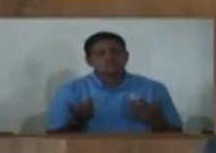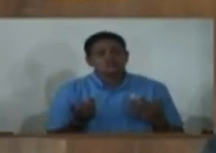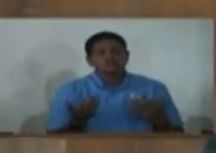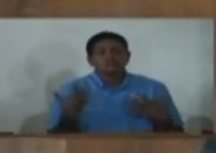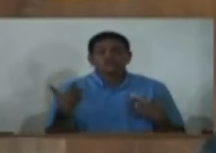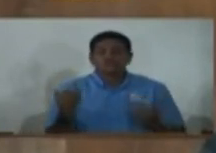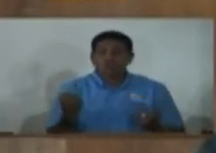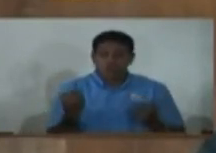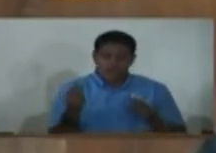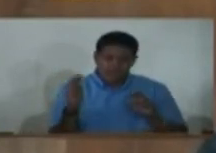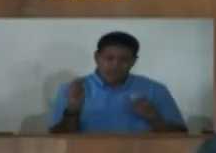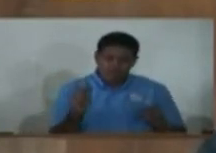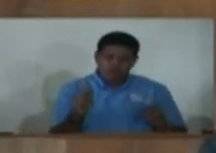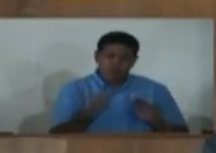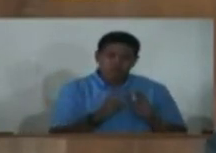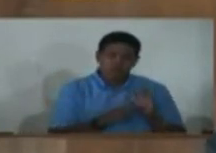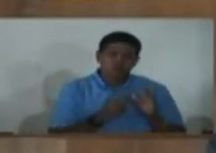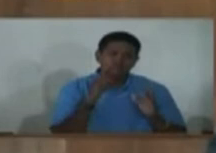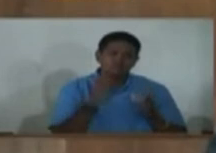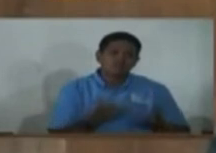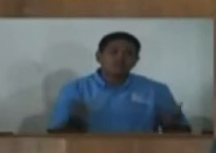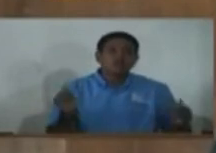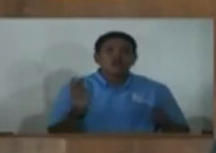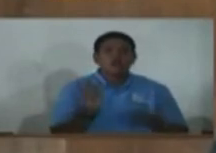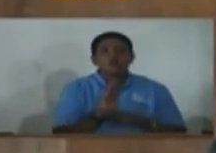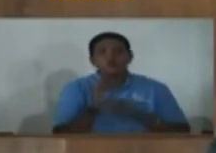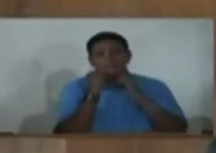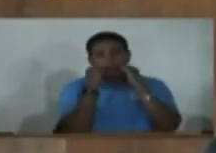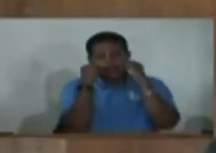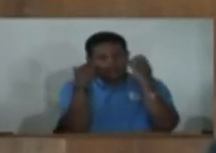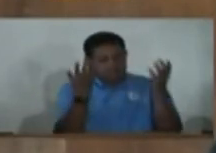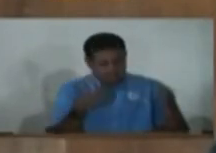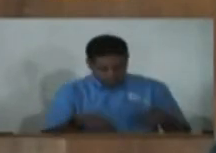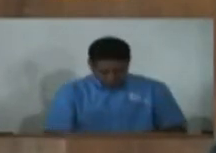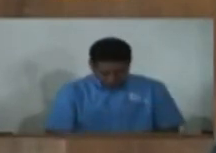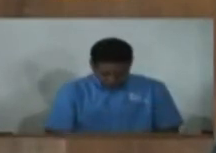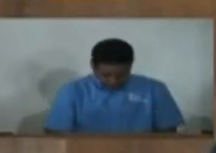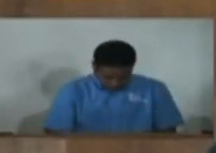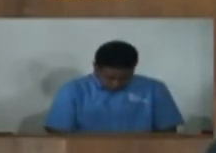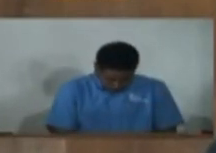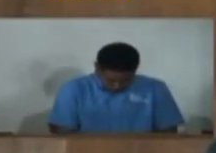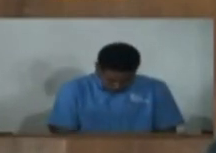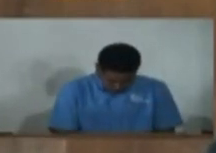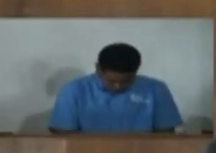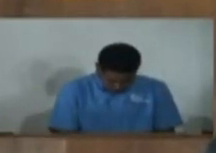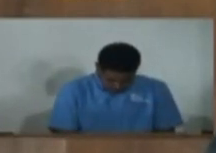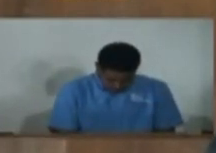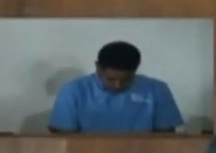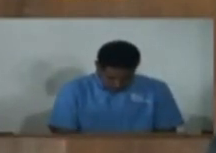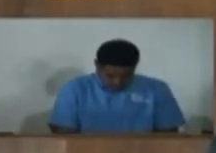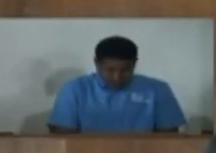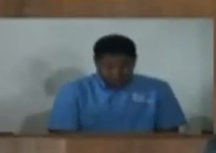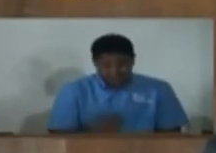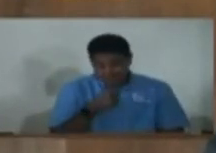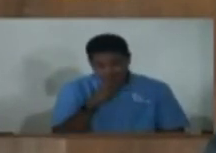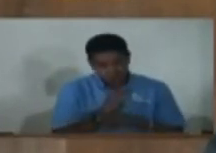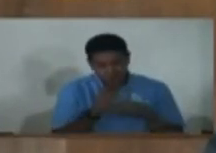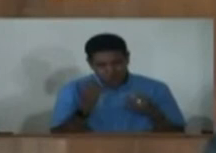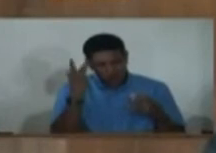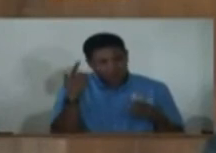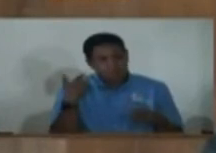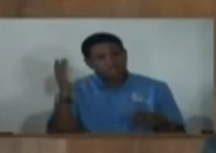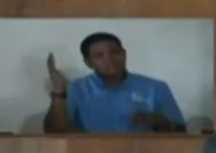stronger enforcement measures for things like wearing a mask, which I'm not wearing right now because I'm speaking, but wearing a